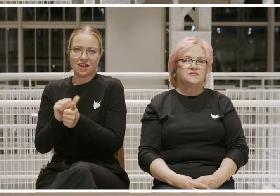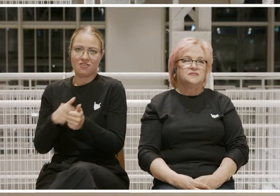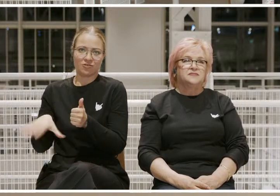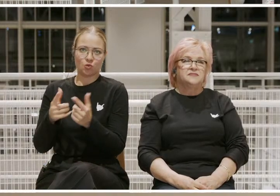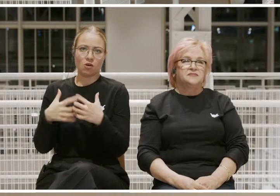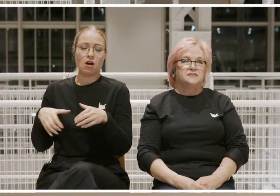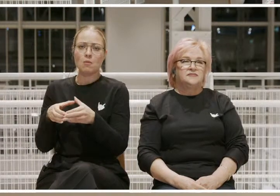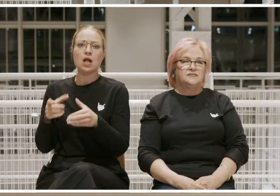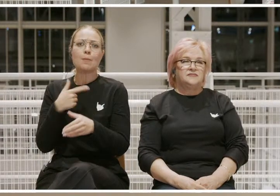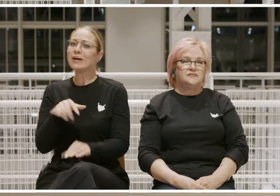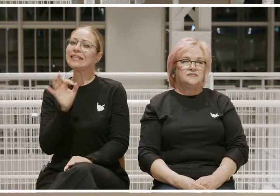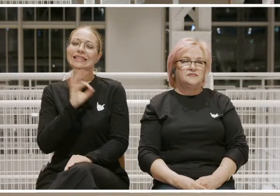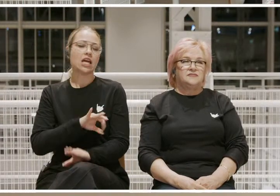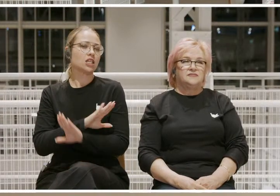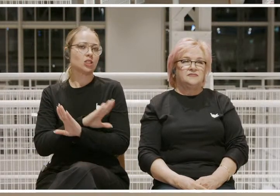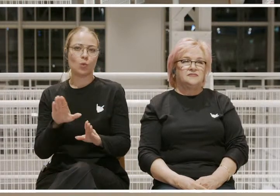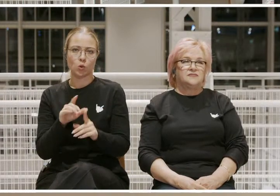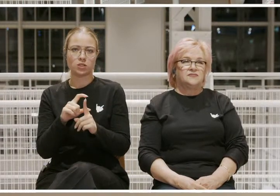mediation,